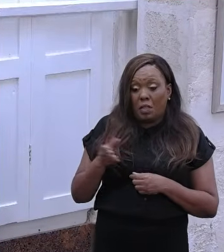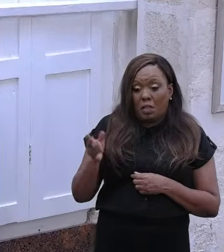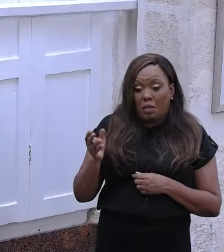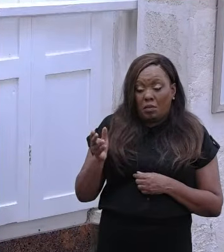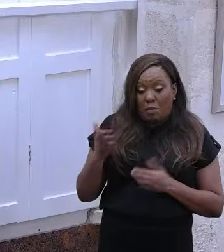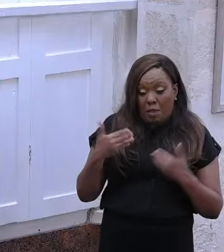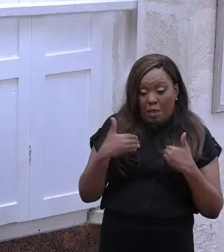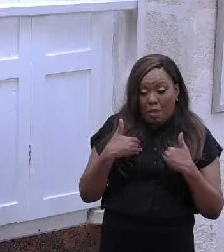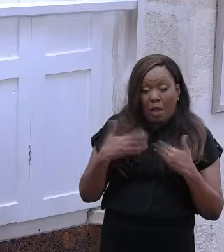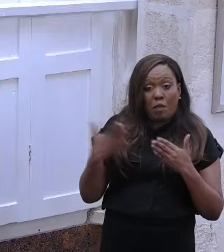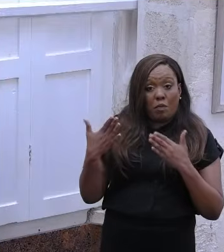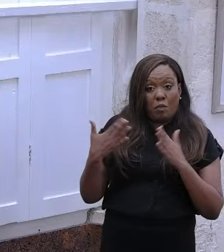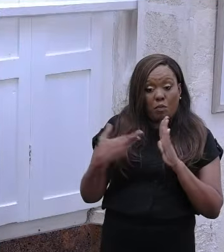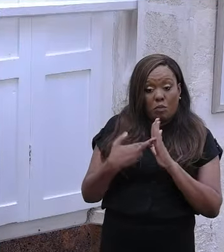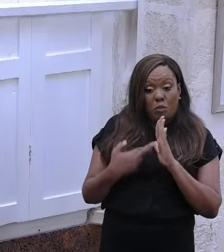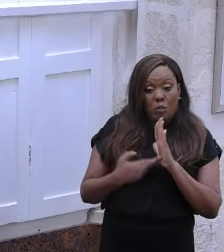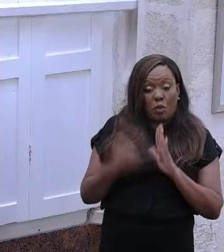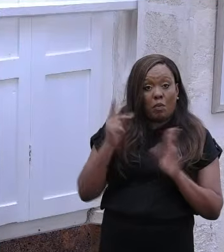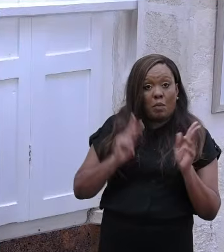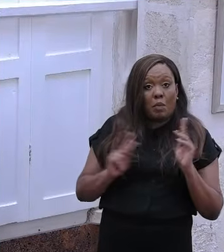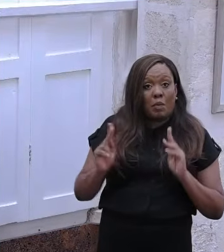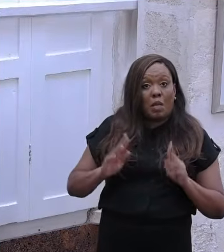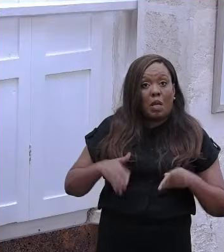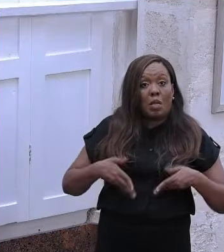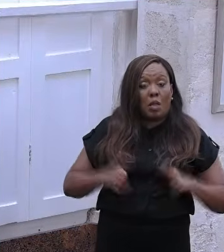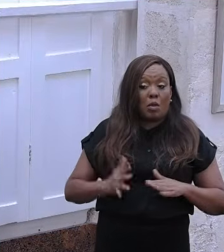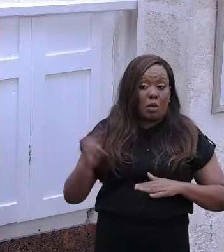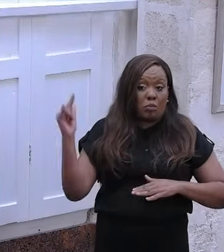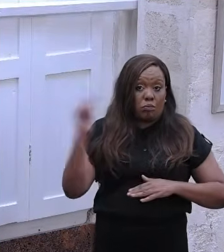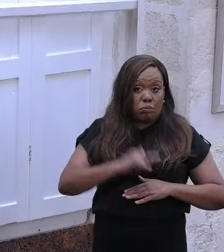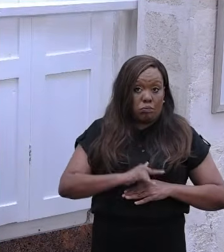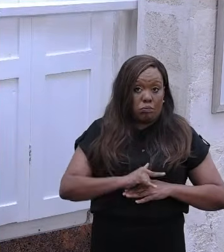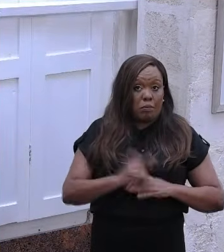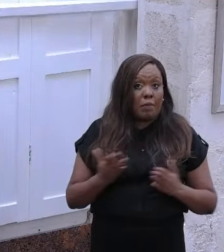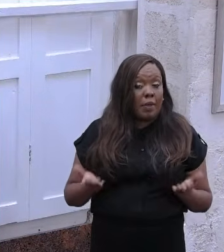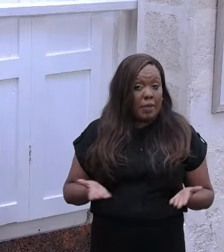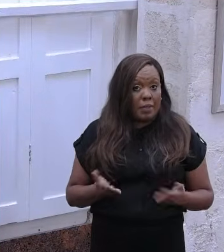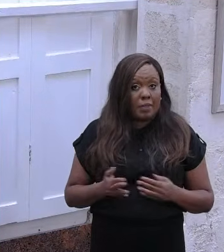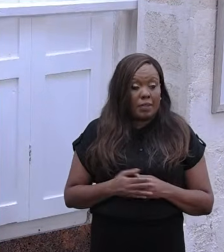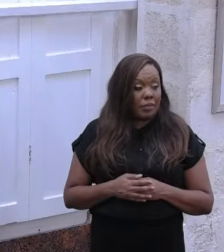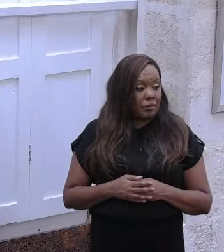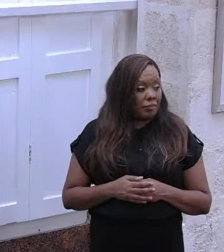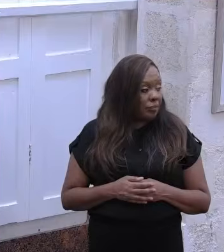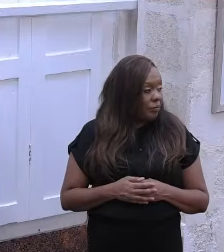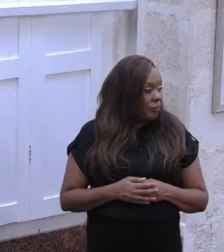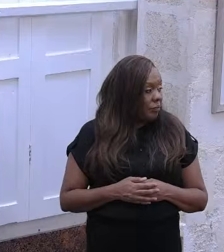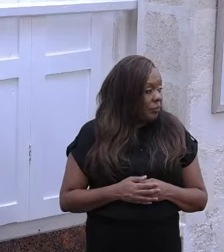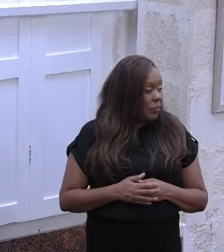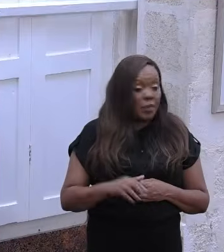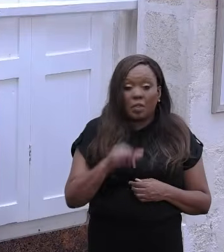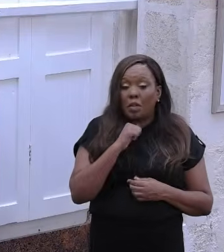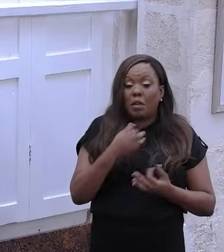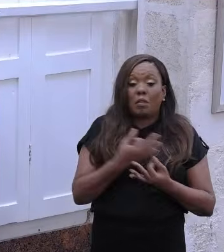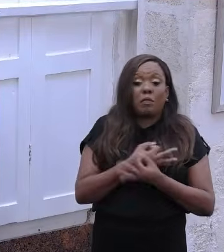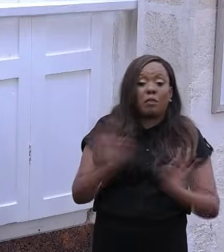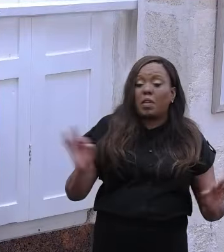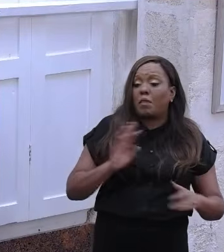to enter Barbados and function. It is not a free-for-all, contrary to popular